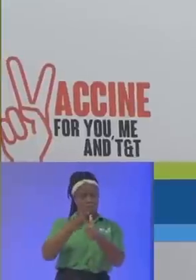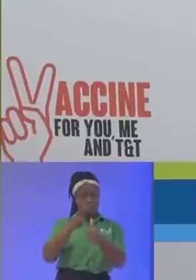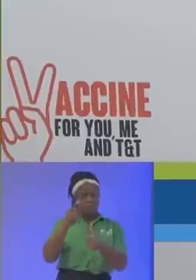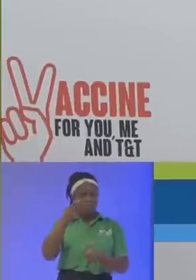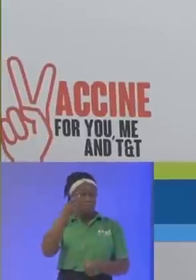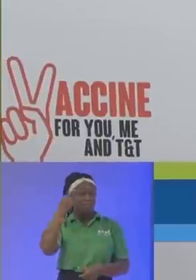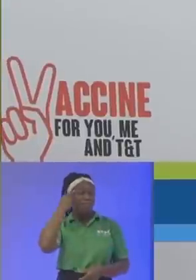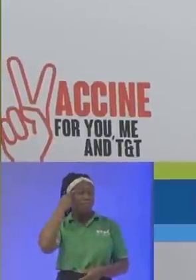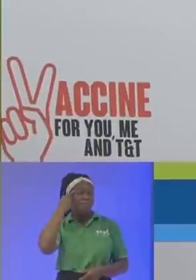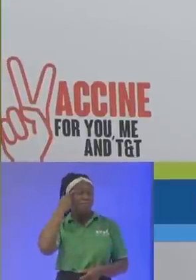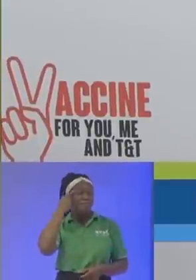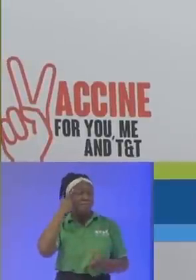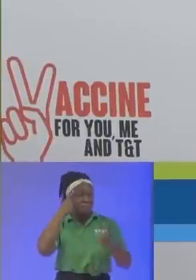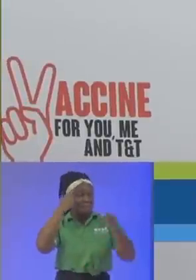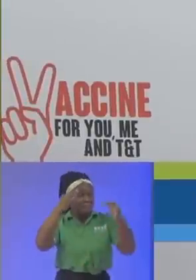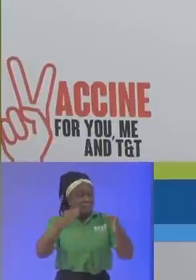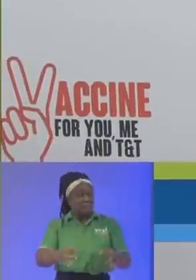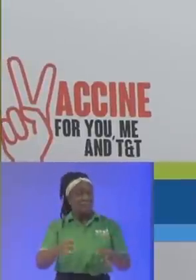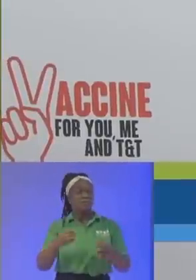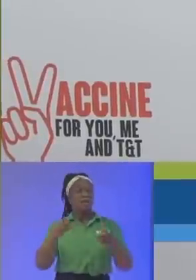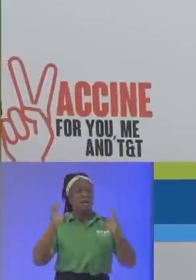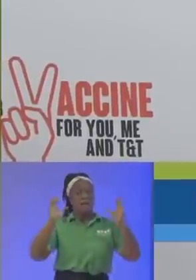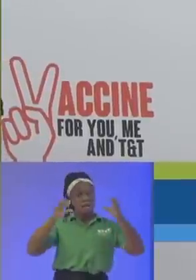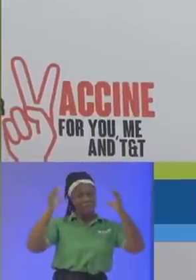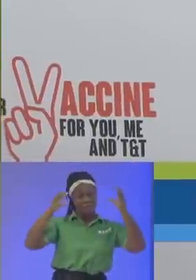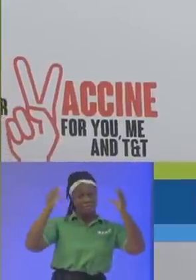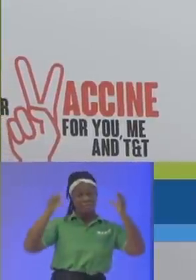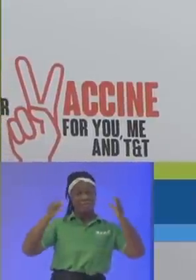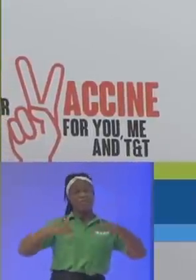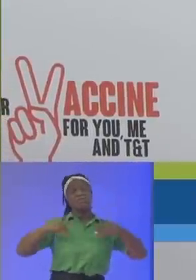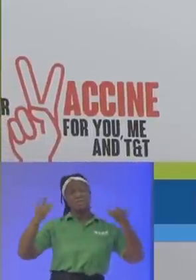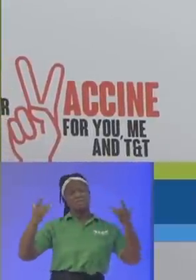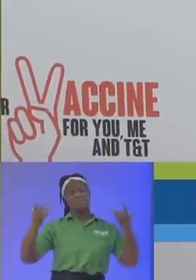host Carnival events as part of a Safe Zone